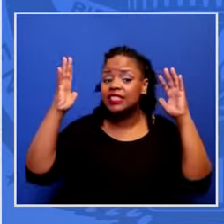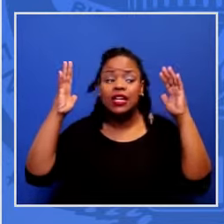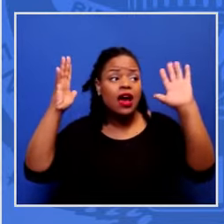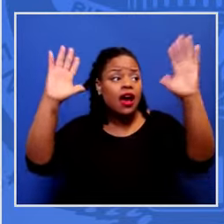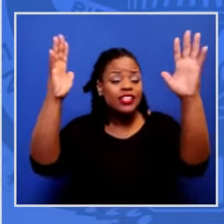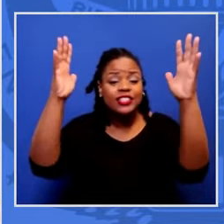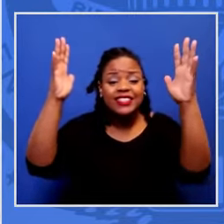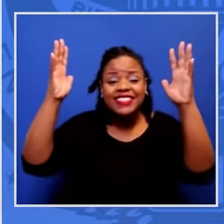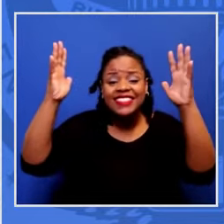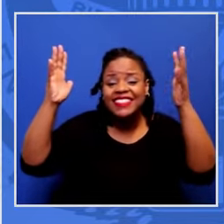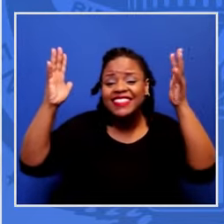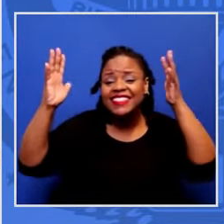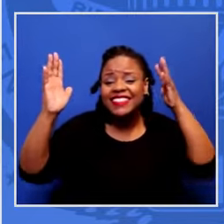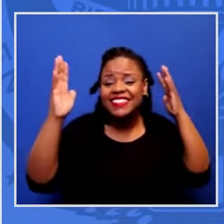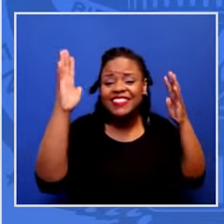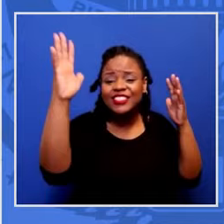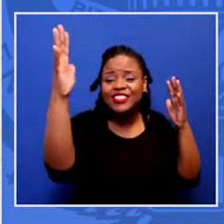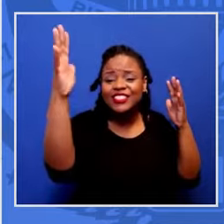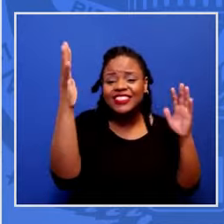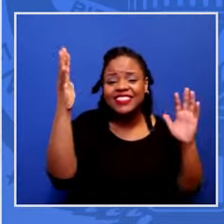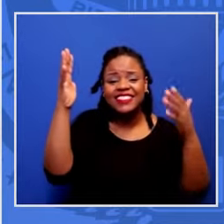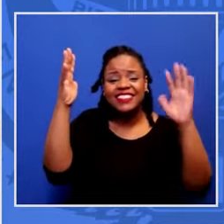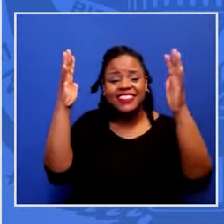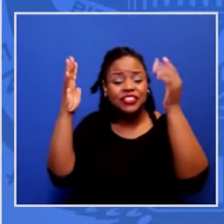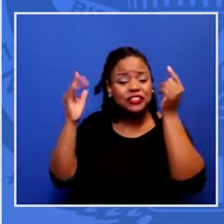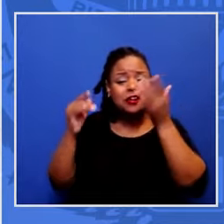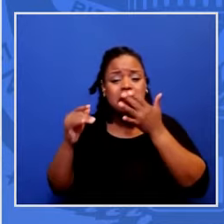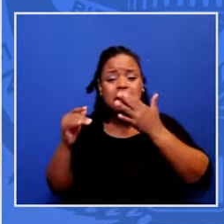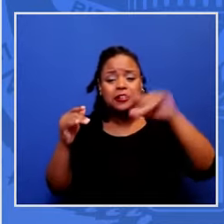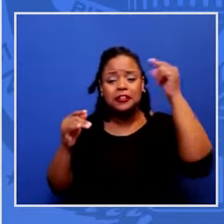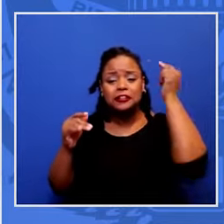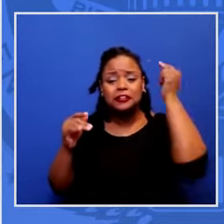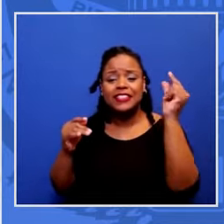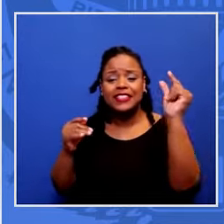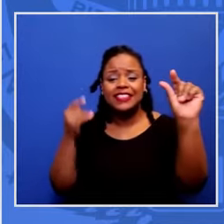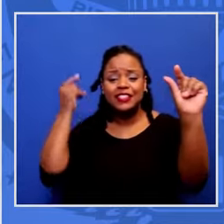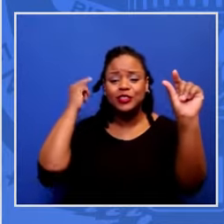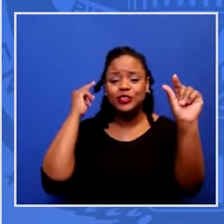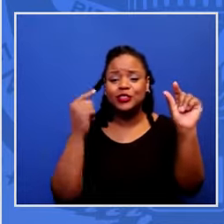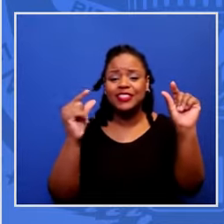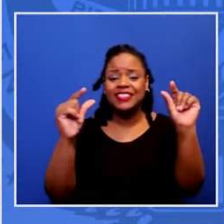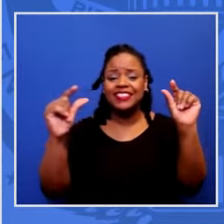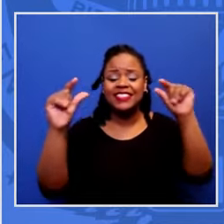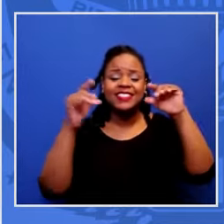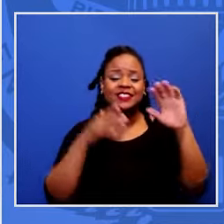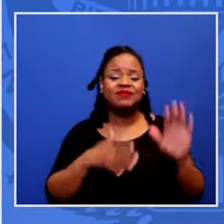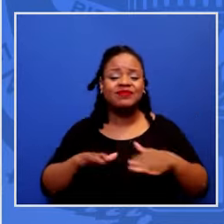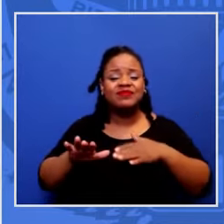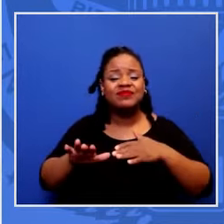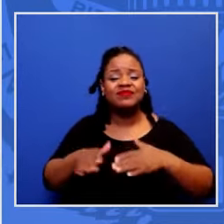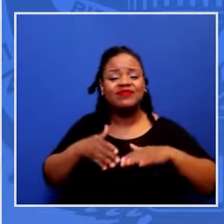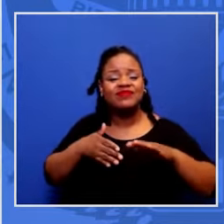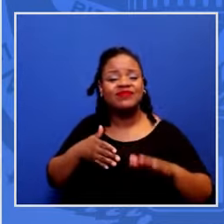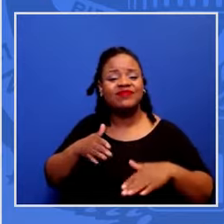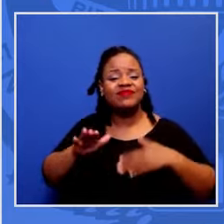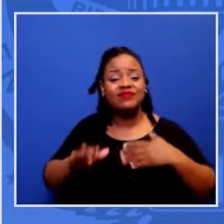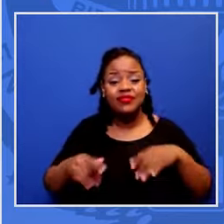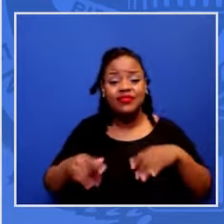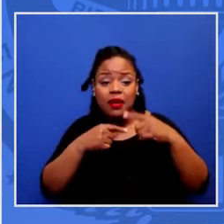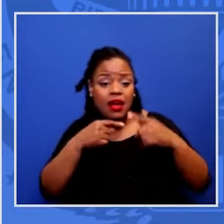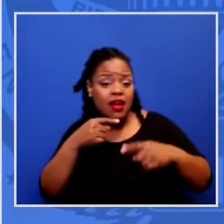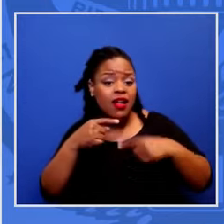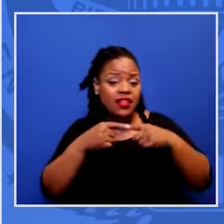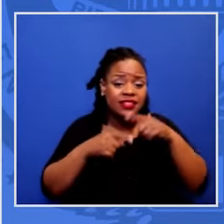about a mile. I'm headed to town, town, town in style,